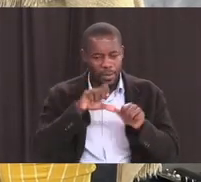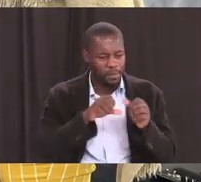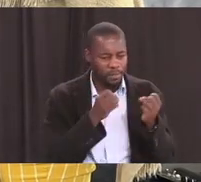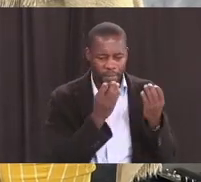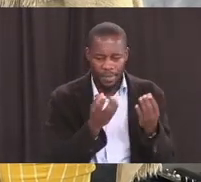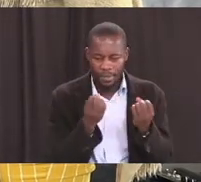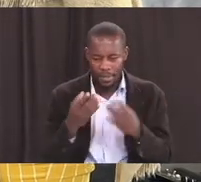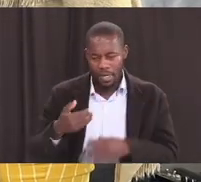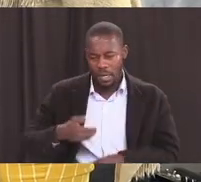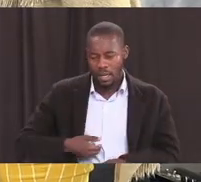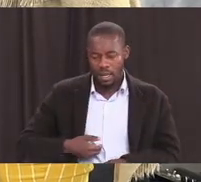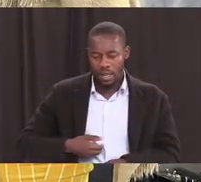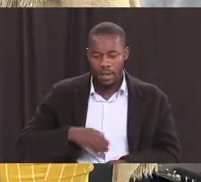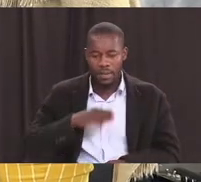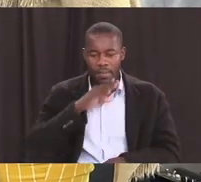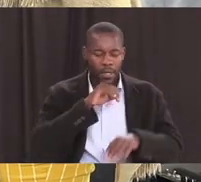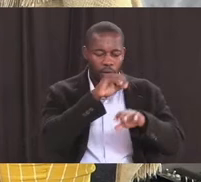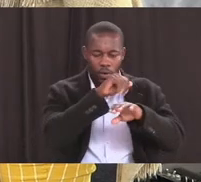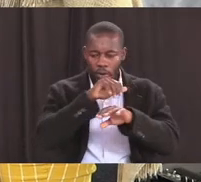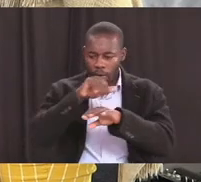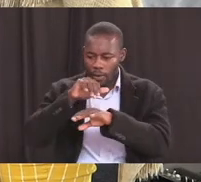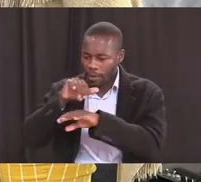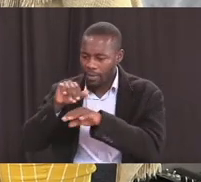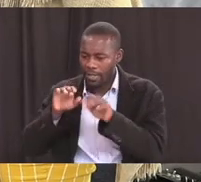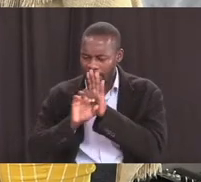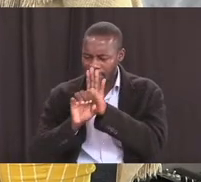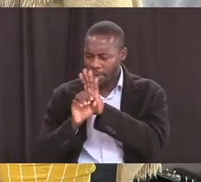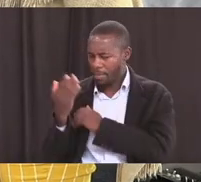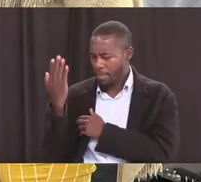in Scripture, from your disciples to